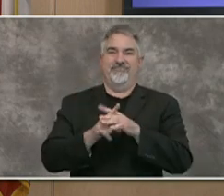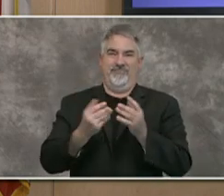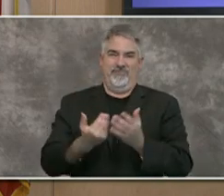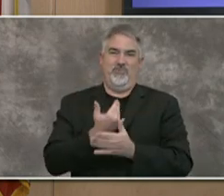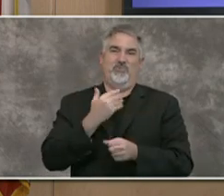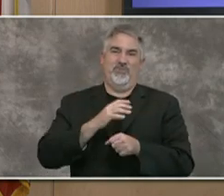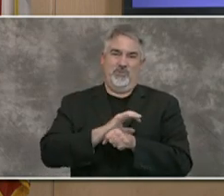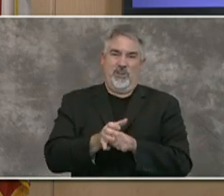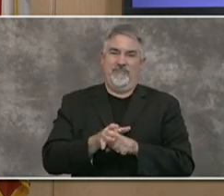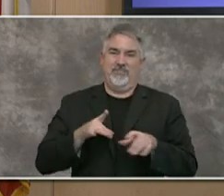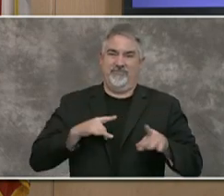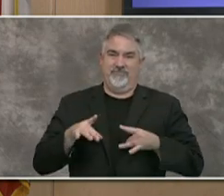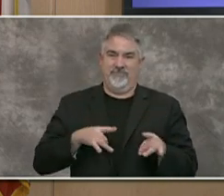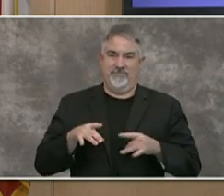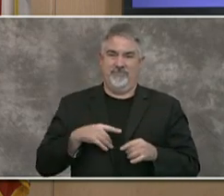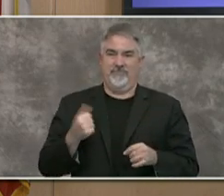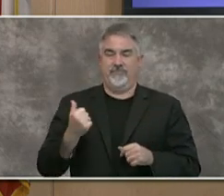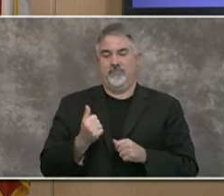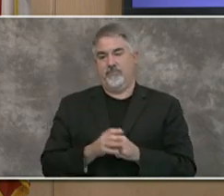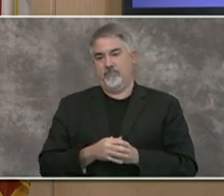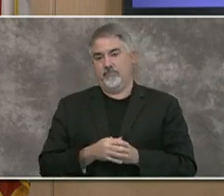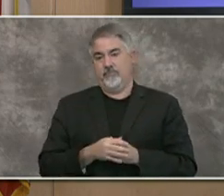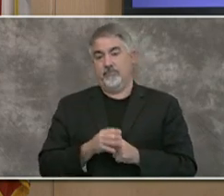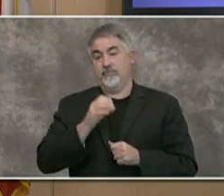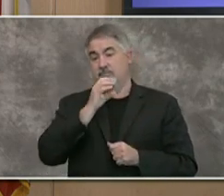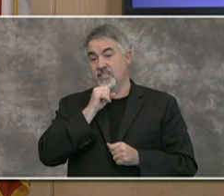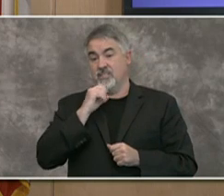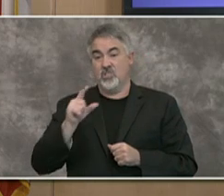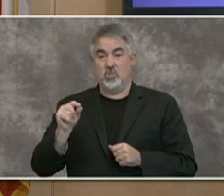were between the ages of 20 and 49.